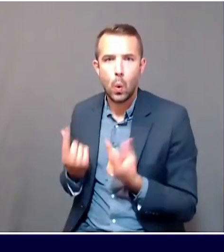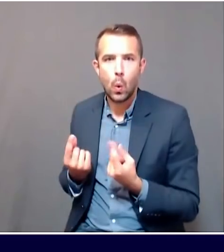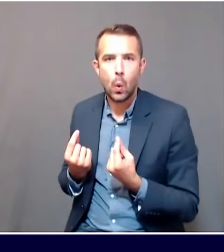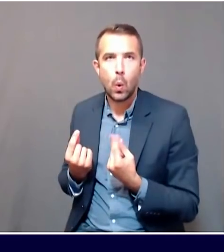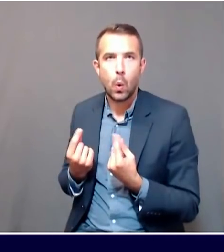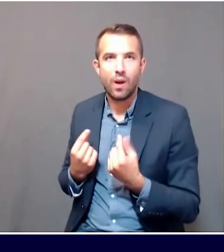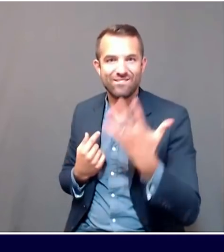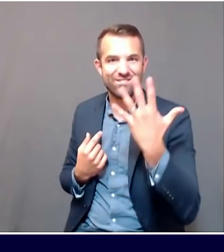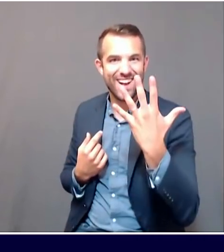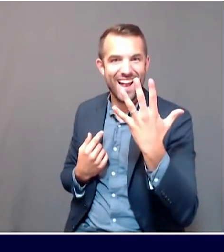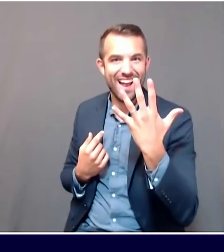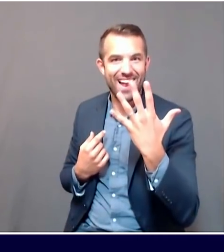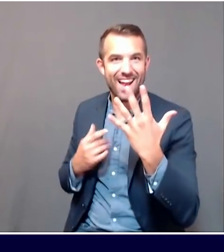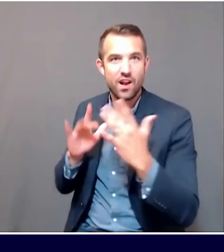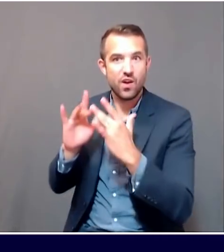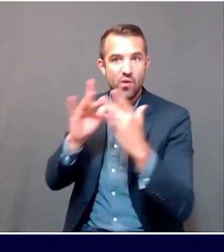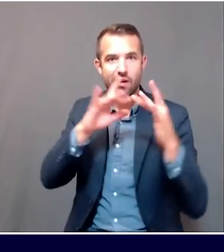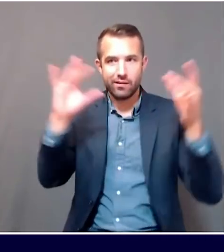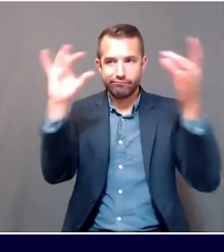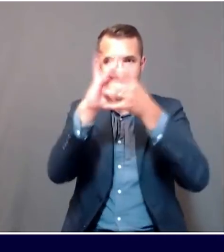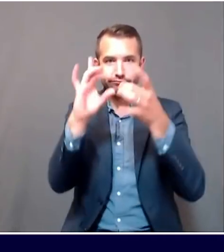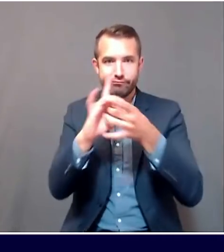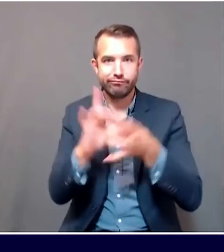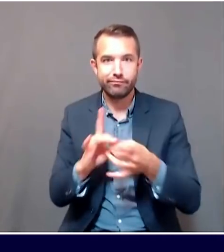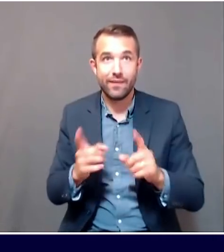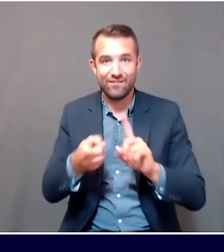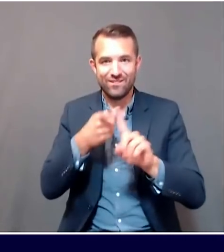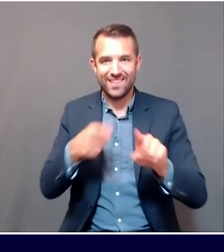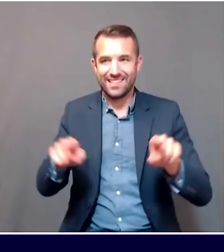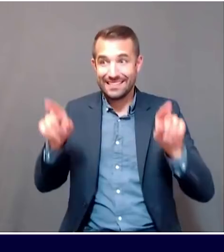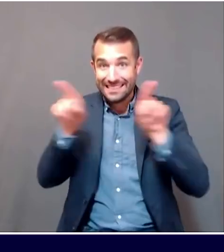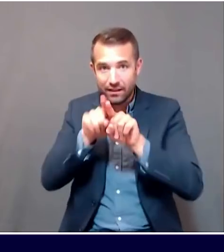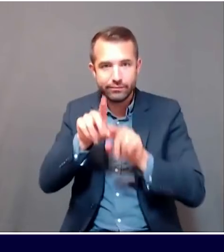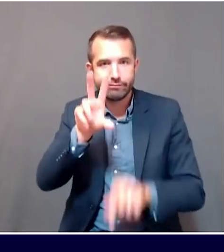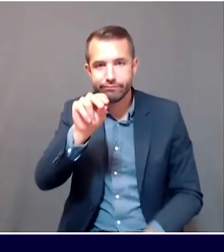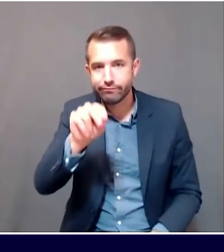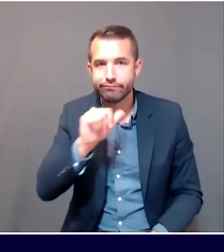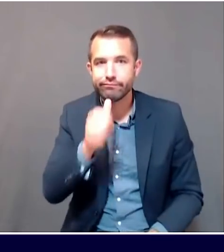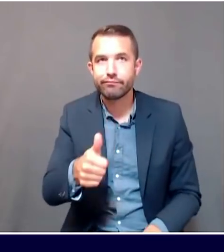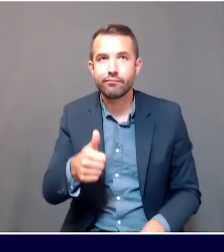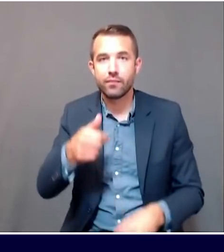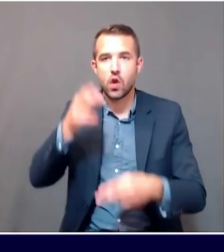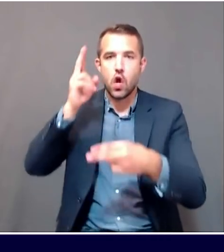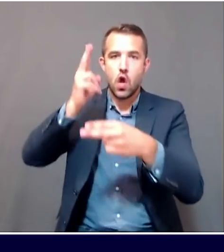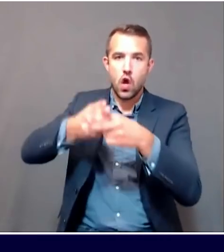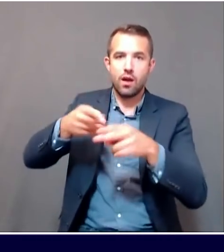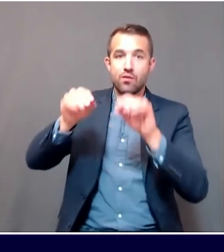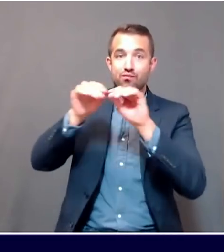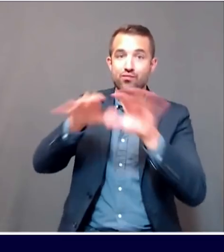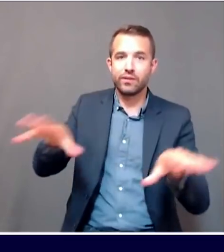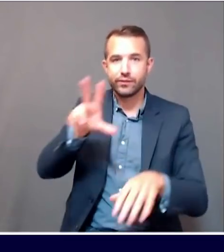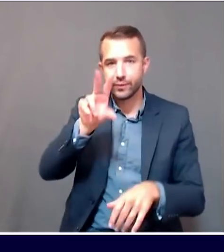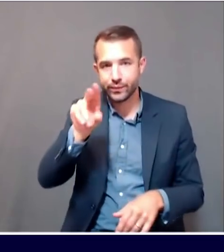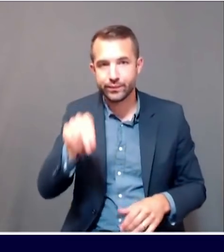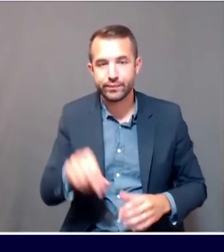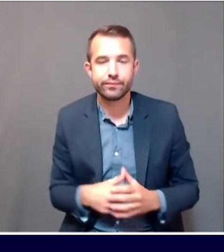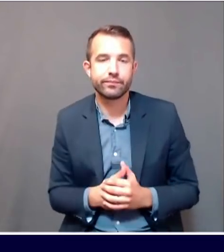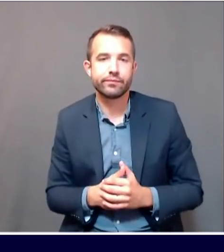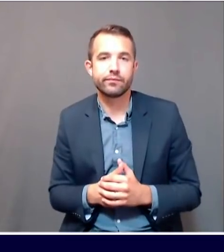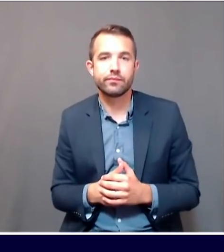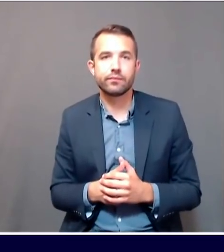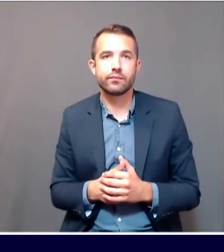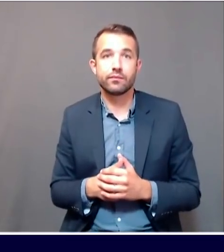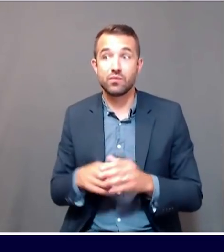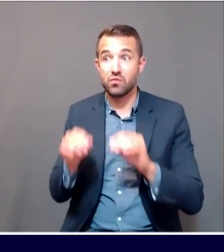et cetera, et cetera. So we are not considering this a potential outbreak, a possible outbreak, a probable, just to be straight on